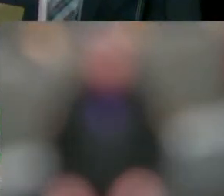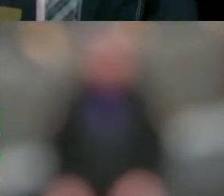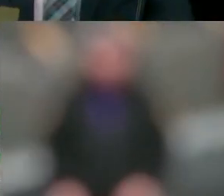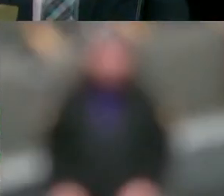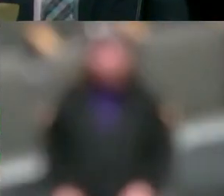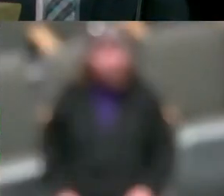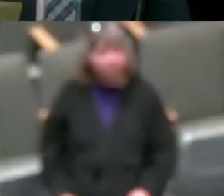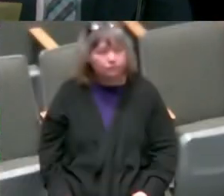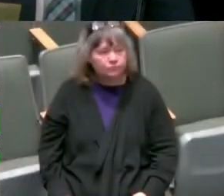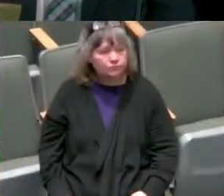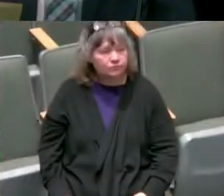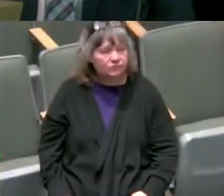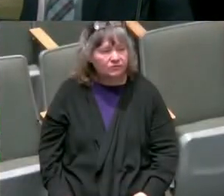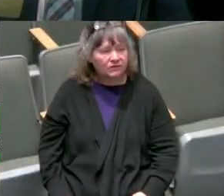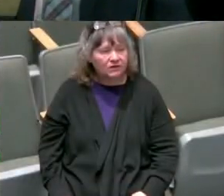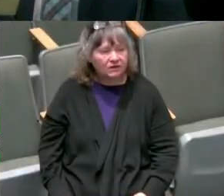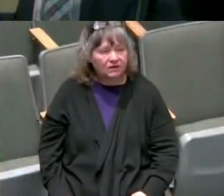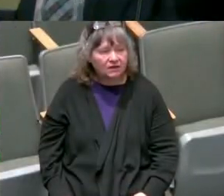okay